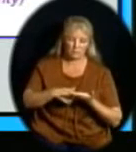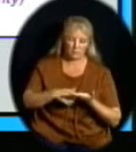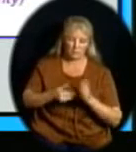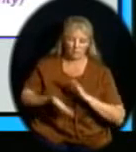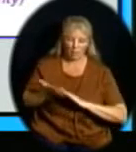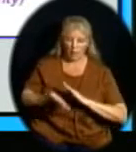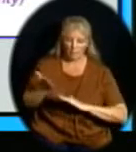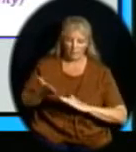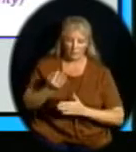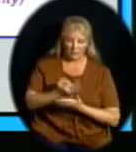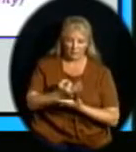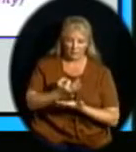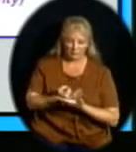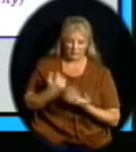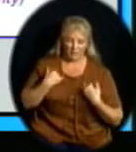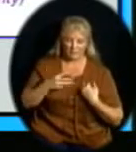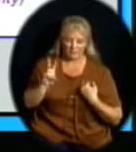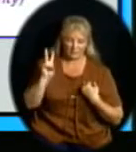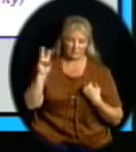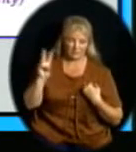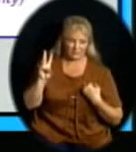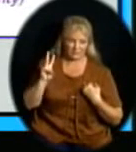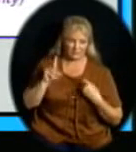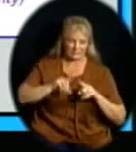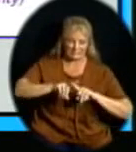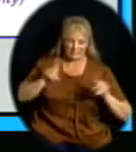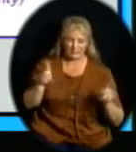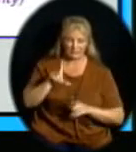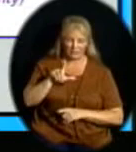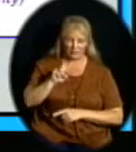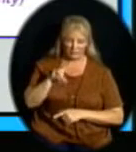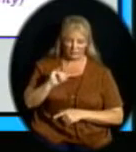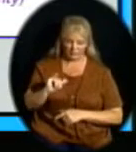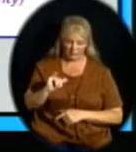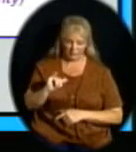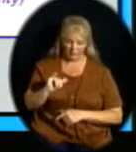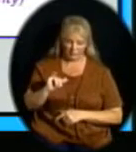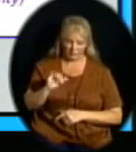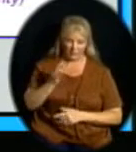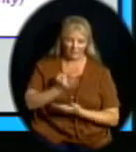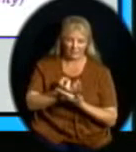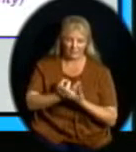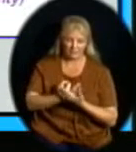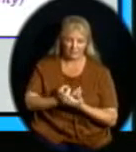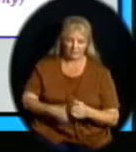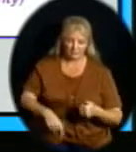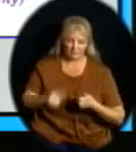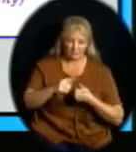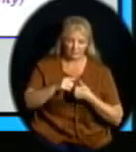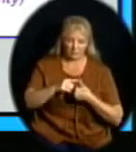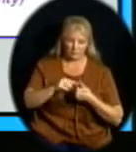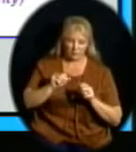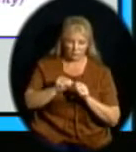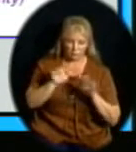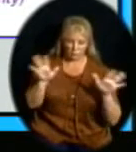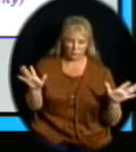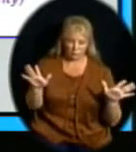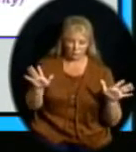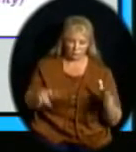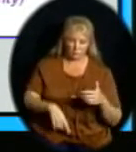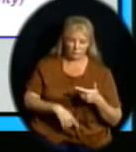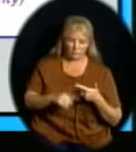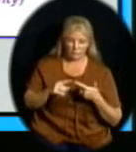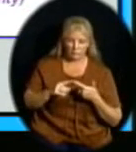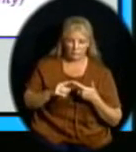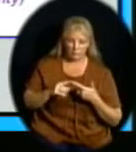different levy funds. And the general fund is based essentially on enrollment, and that's where it gets its